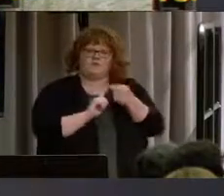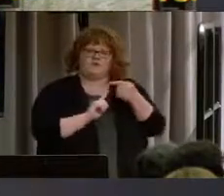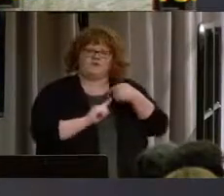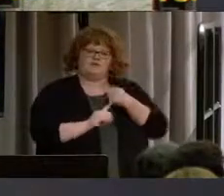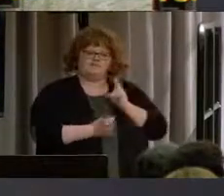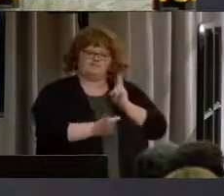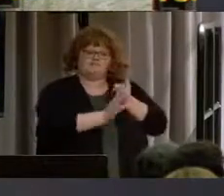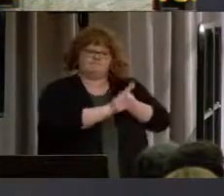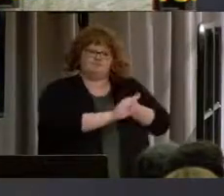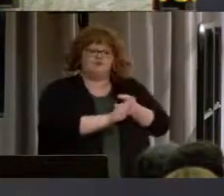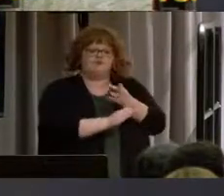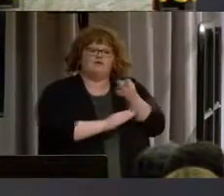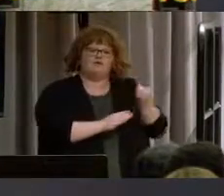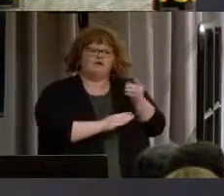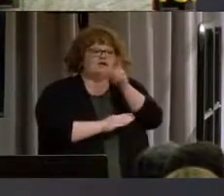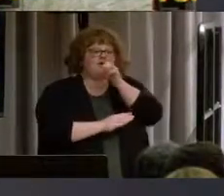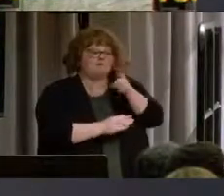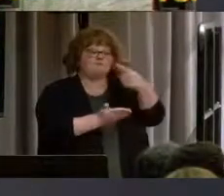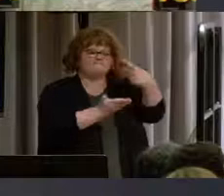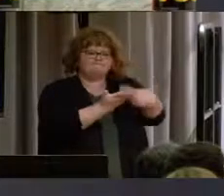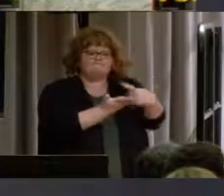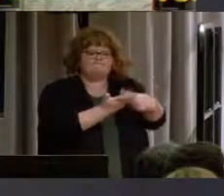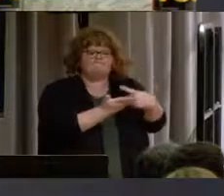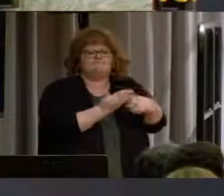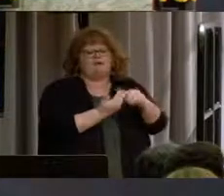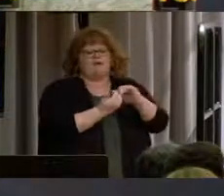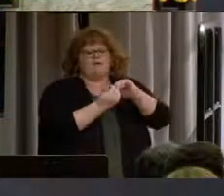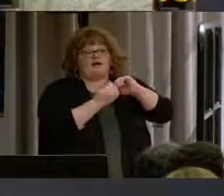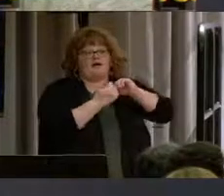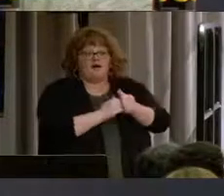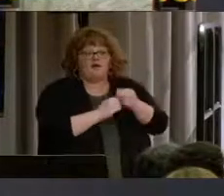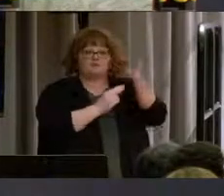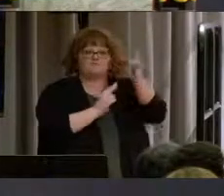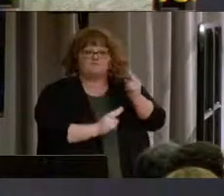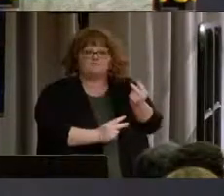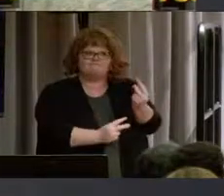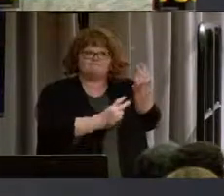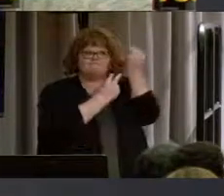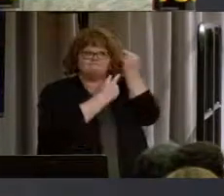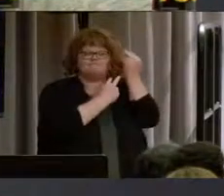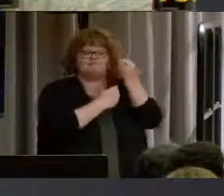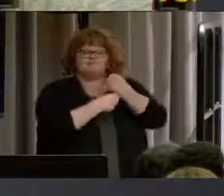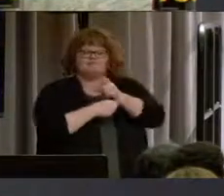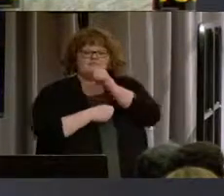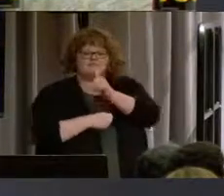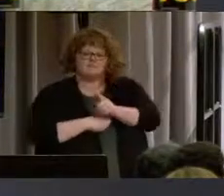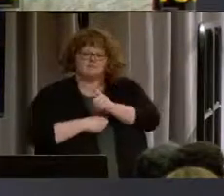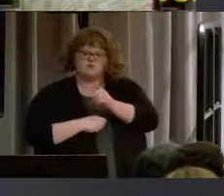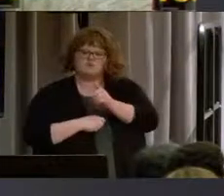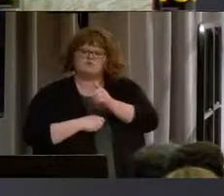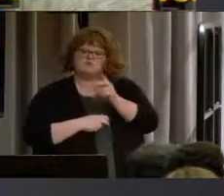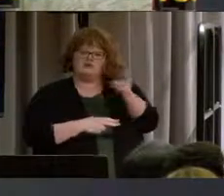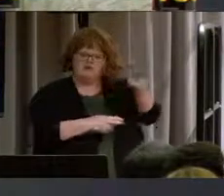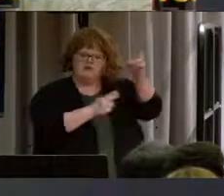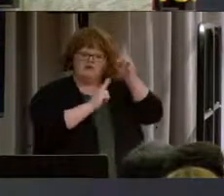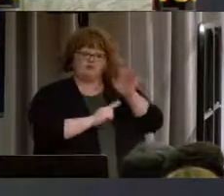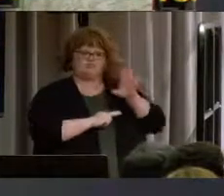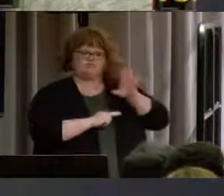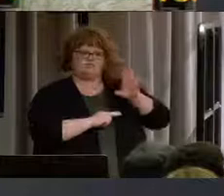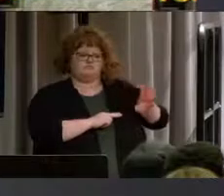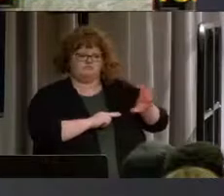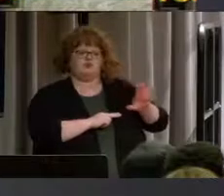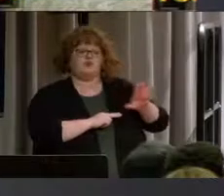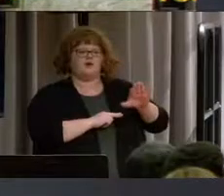we talked about how can we do the commemoration in a way that honors what the task force had been doing for